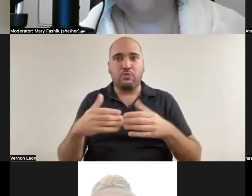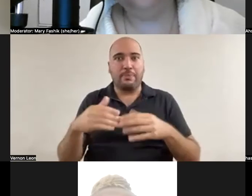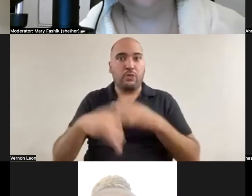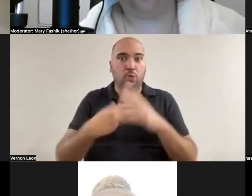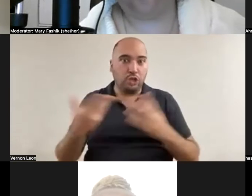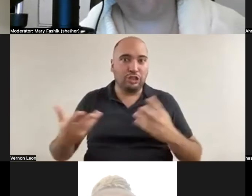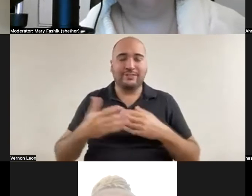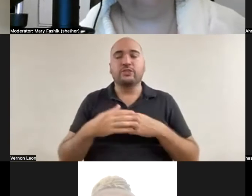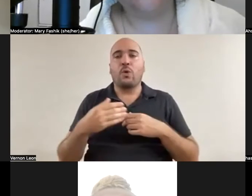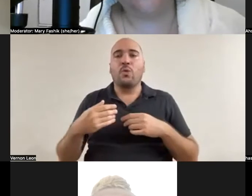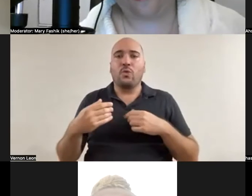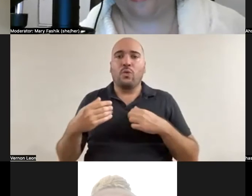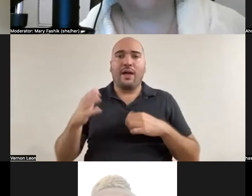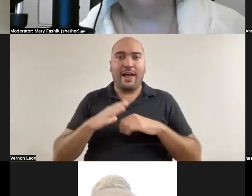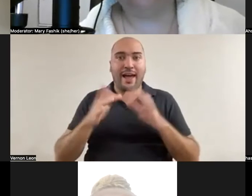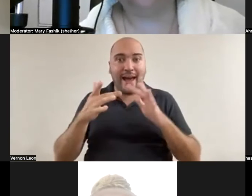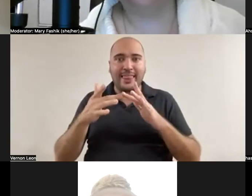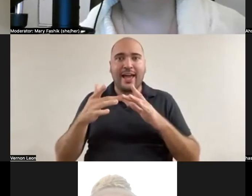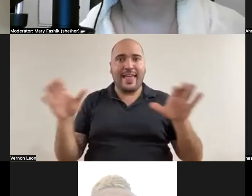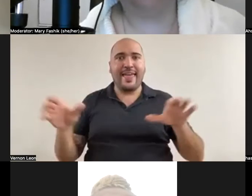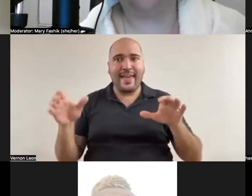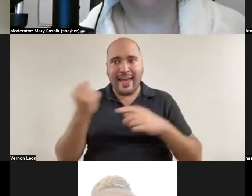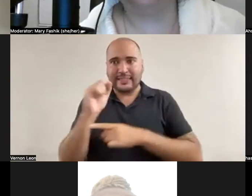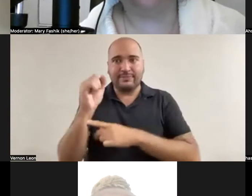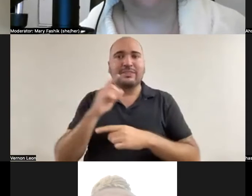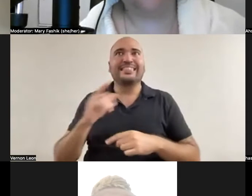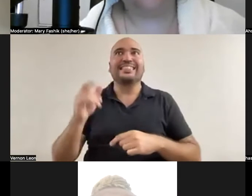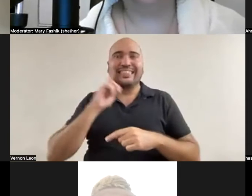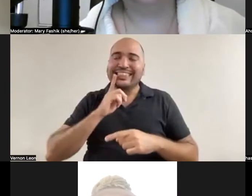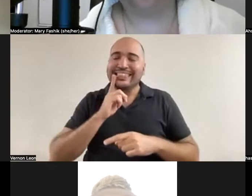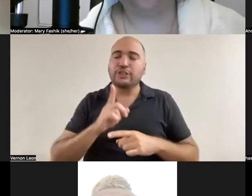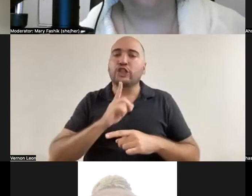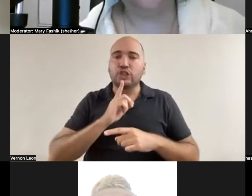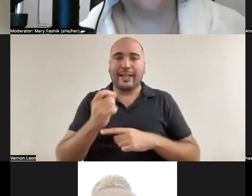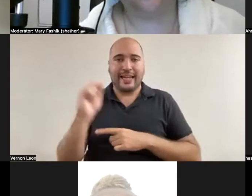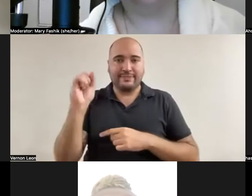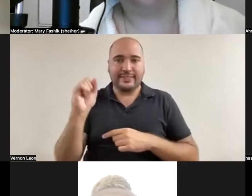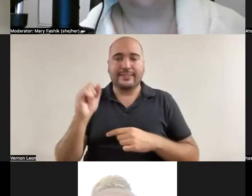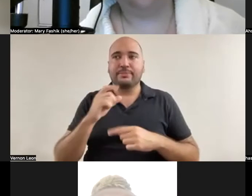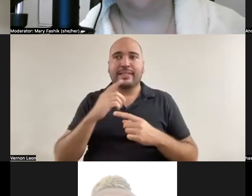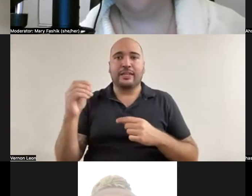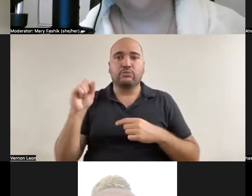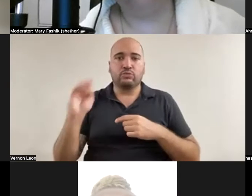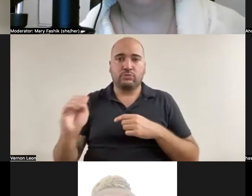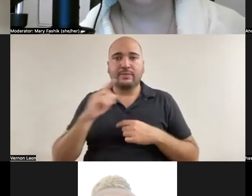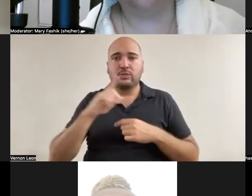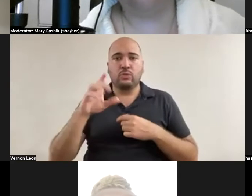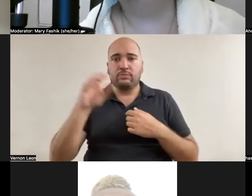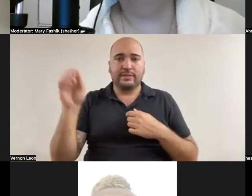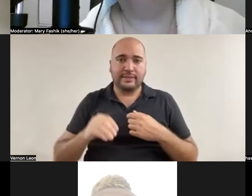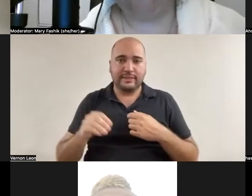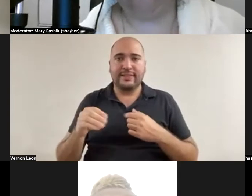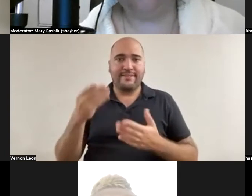world. So online activism is real activism, and social media is